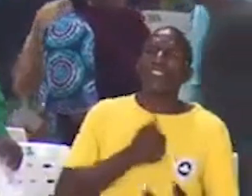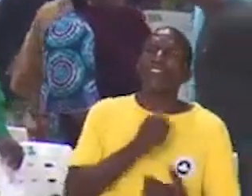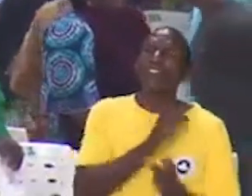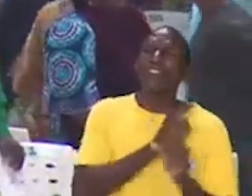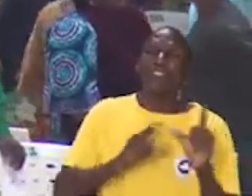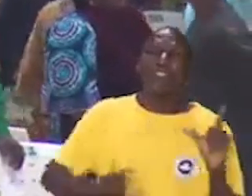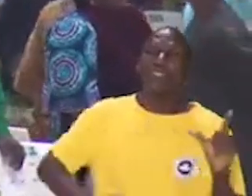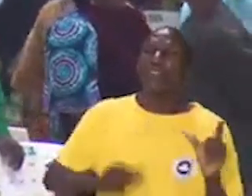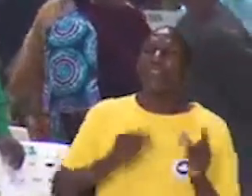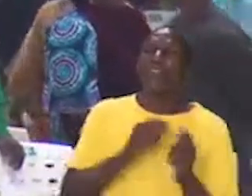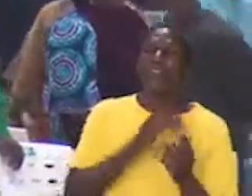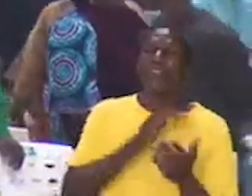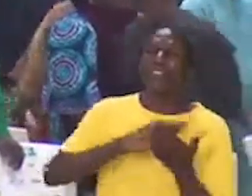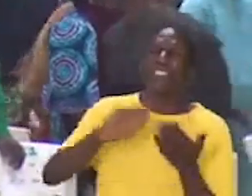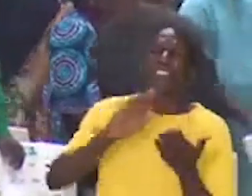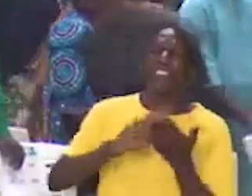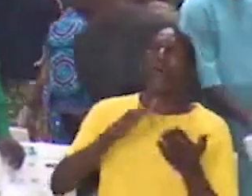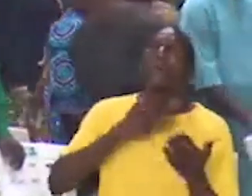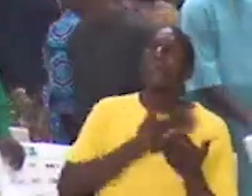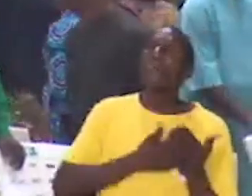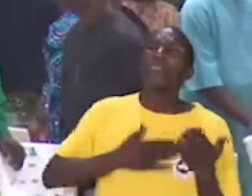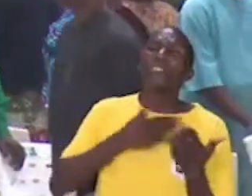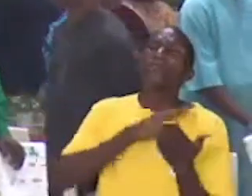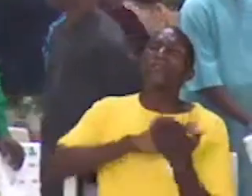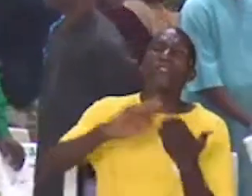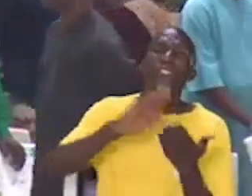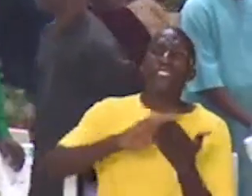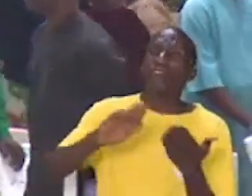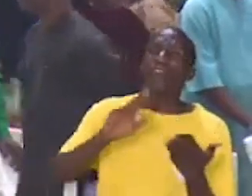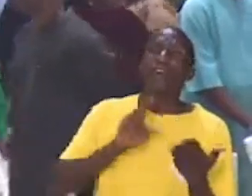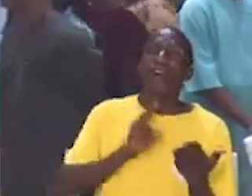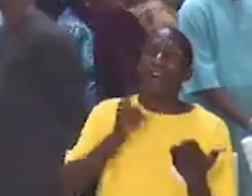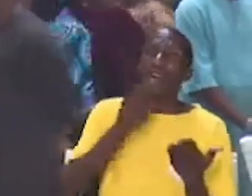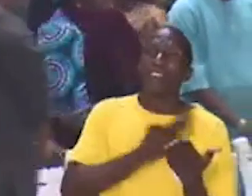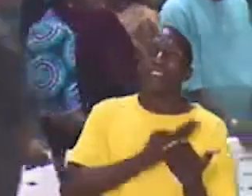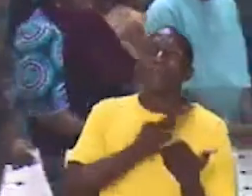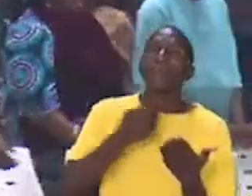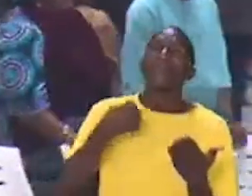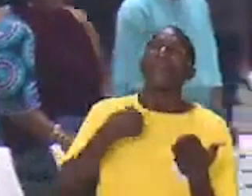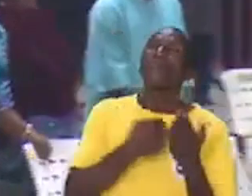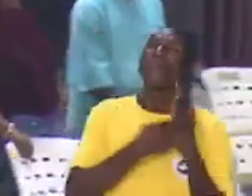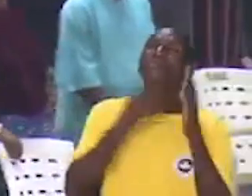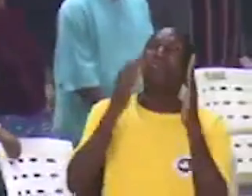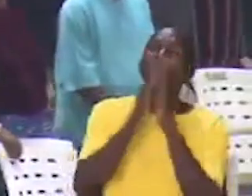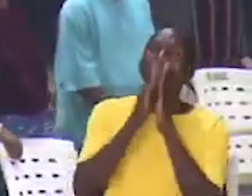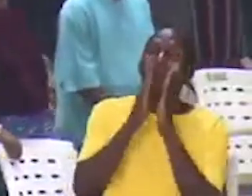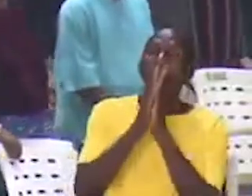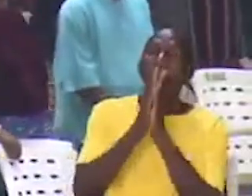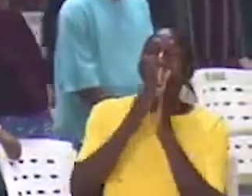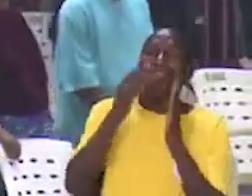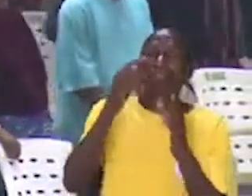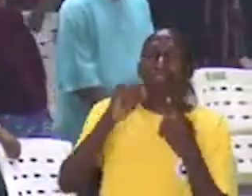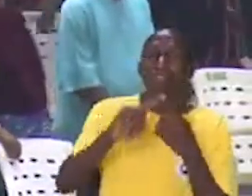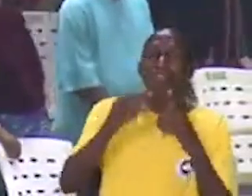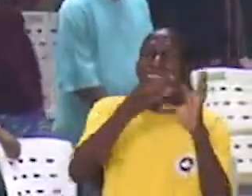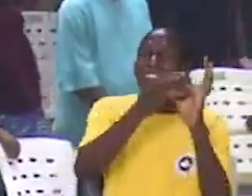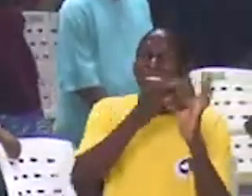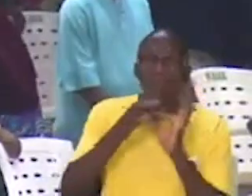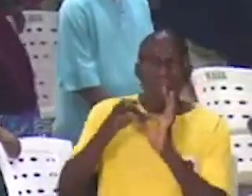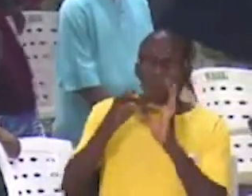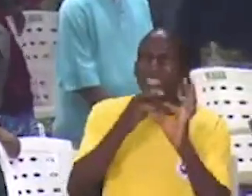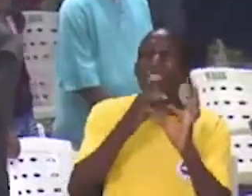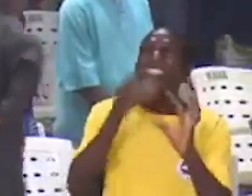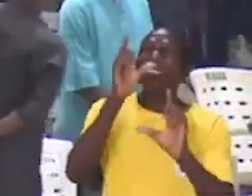others with it. Father, please forgive us. We raise our voice of agreement to say, Father,